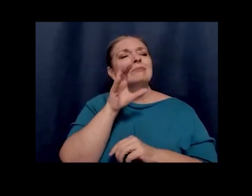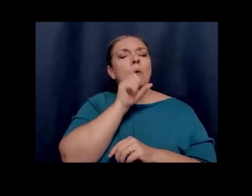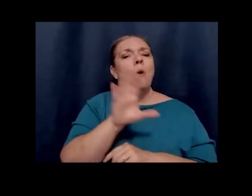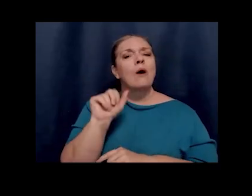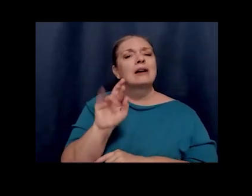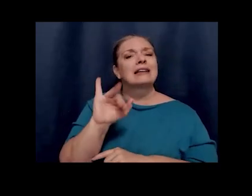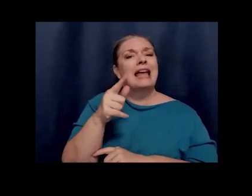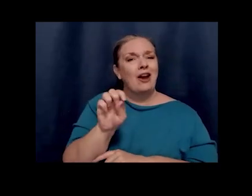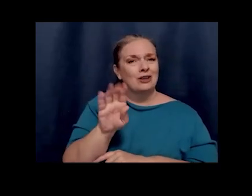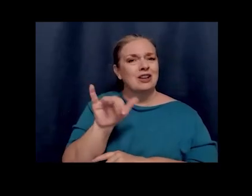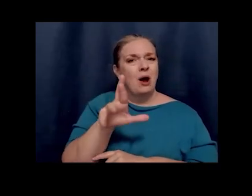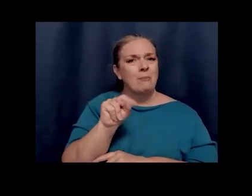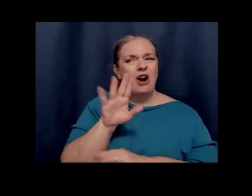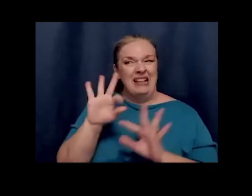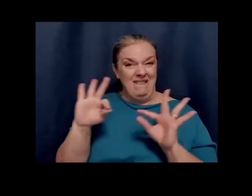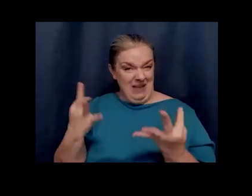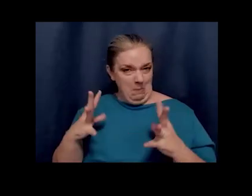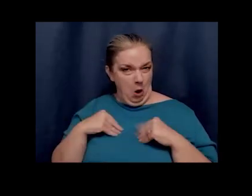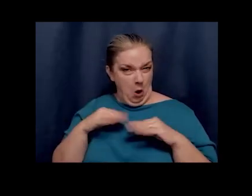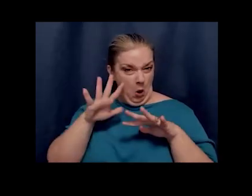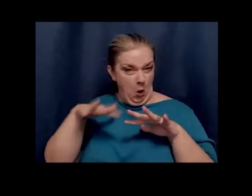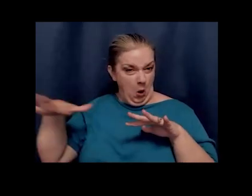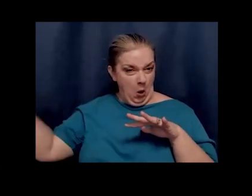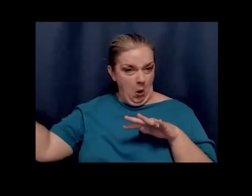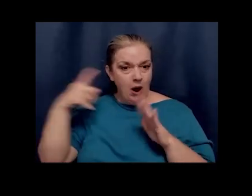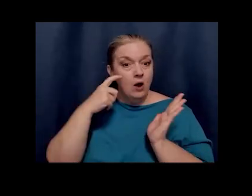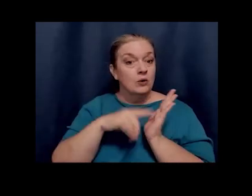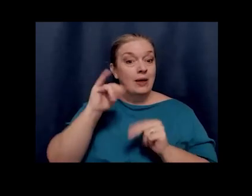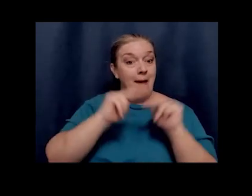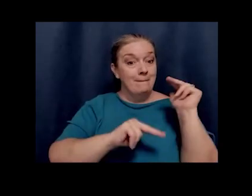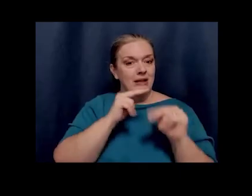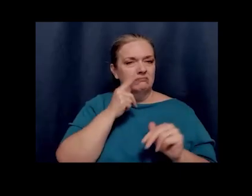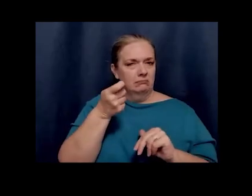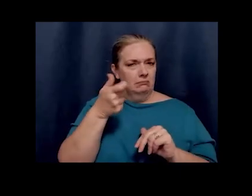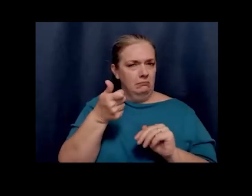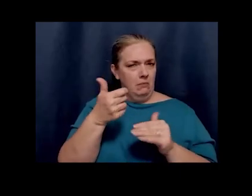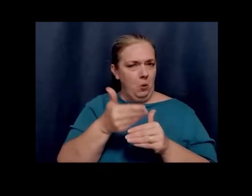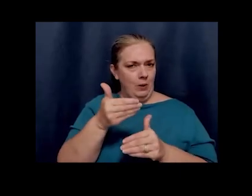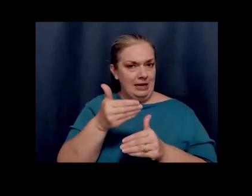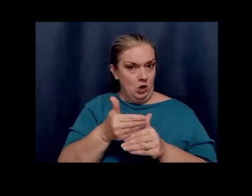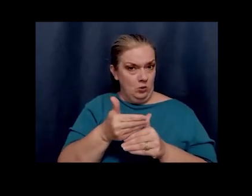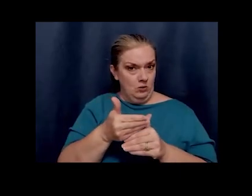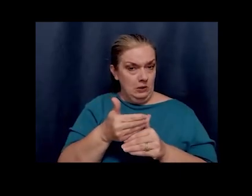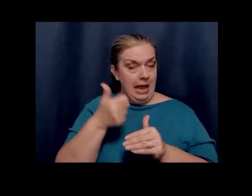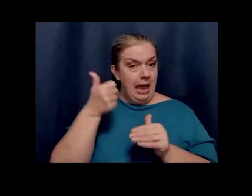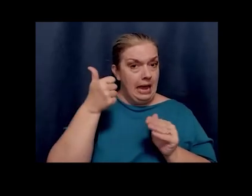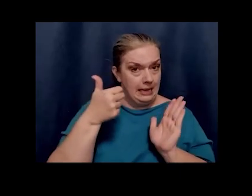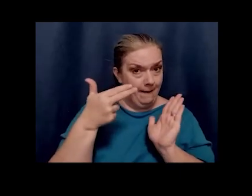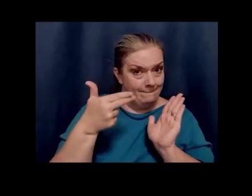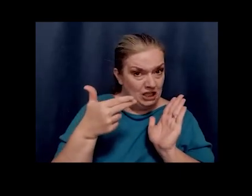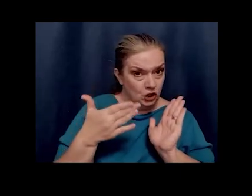his family. Notice there are minimal windows on this building, and this is a painter. So I want you to look at that